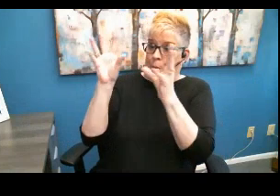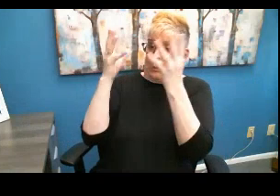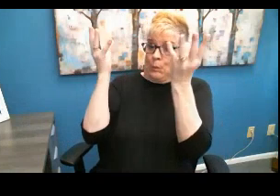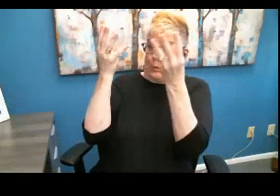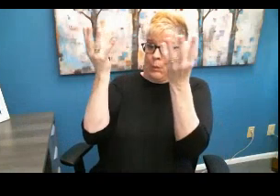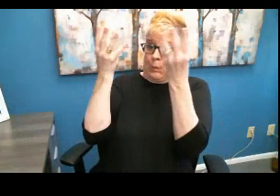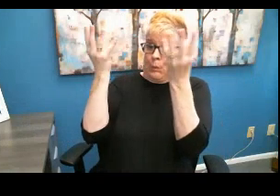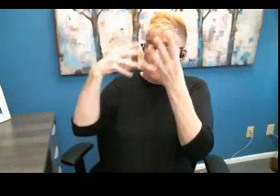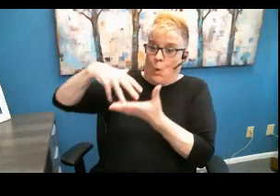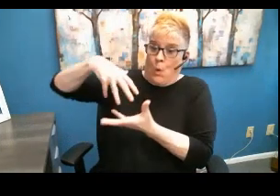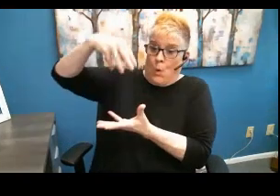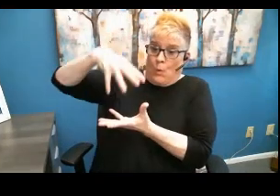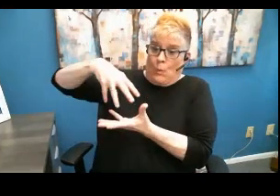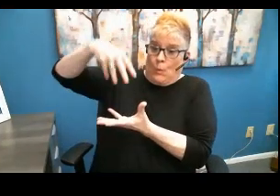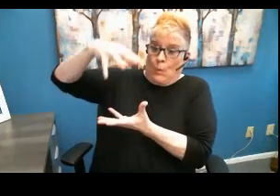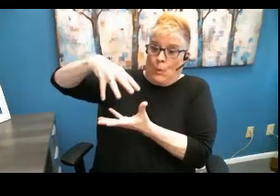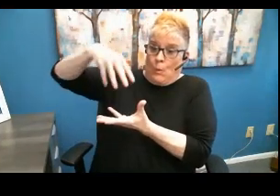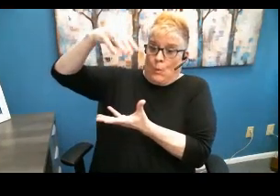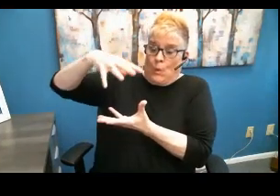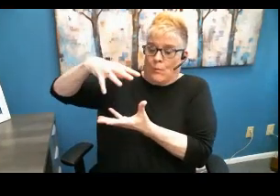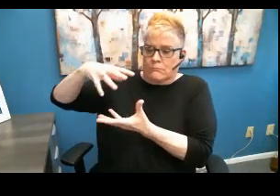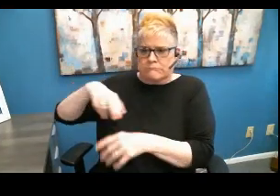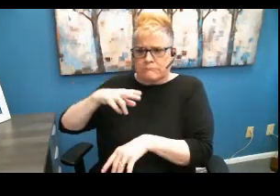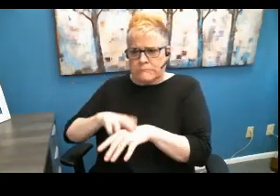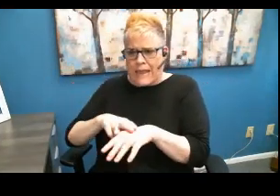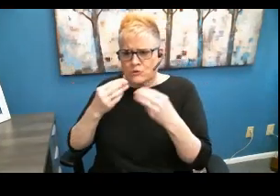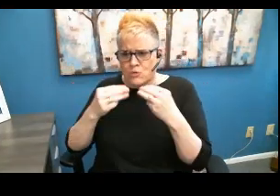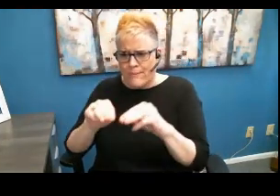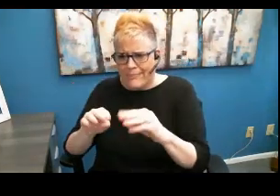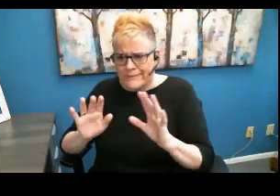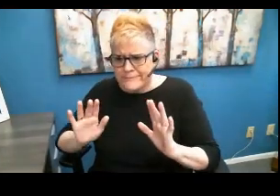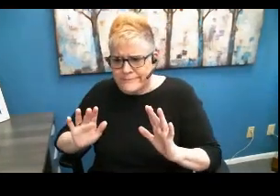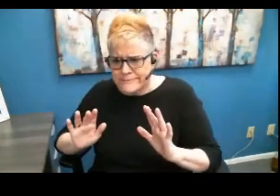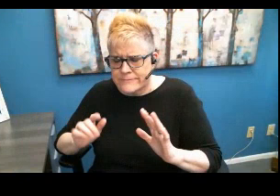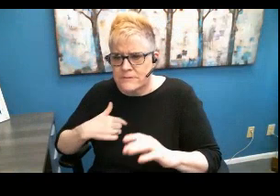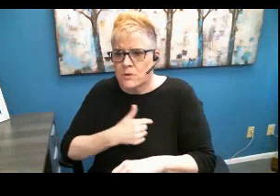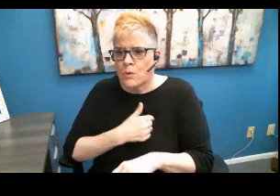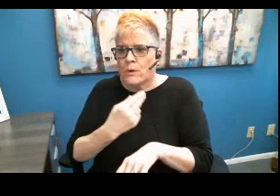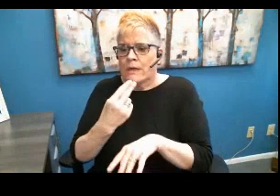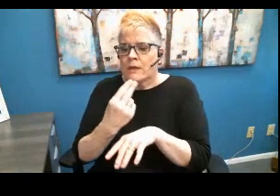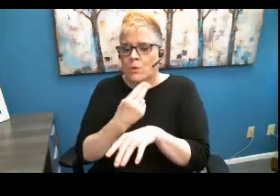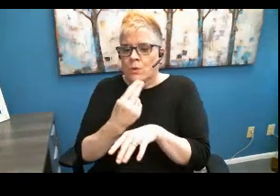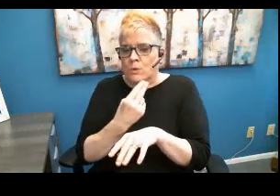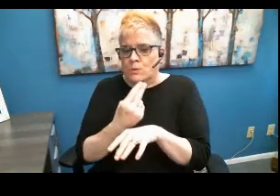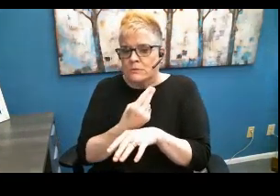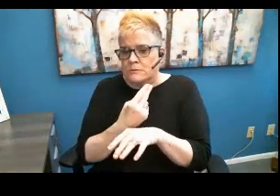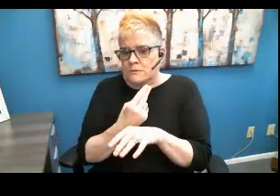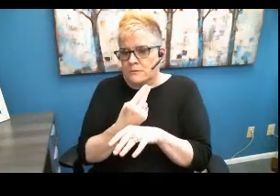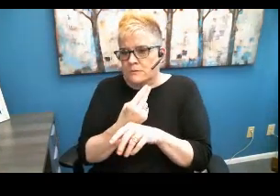natural gas through natural methods, and what we do is use